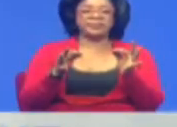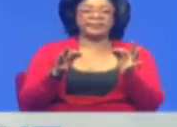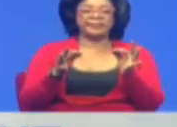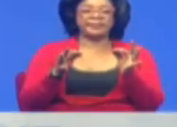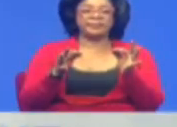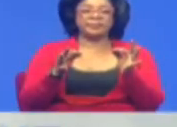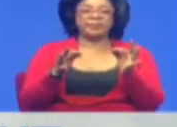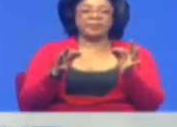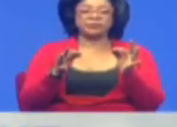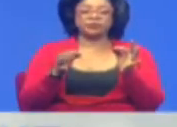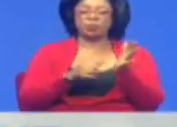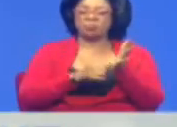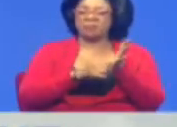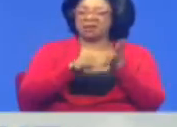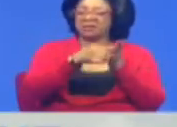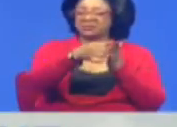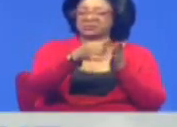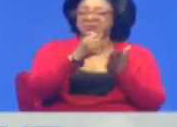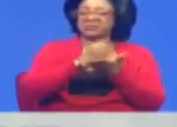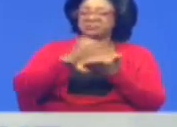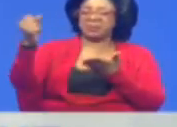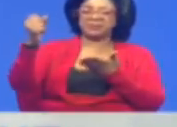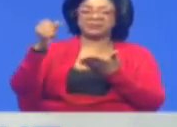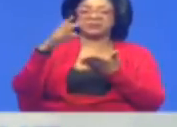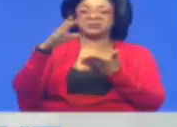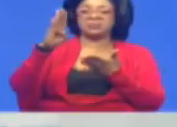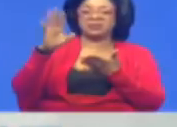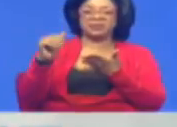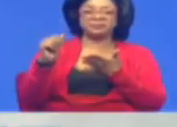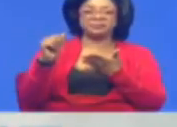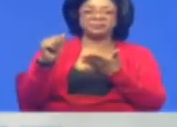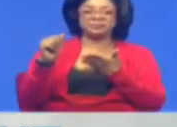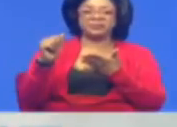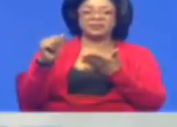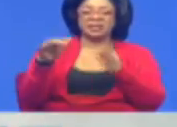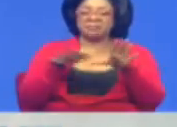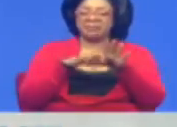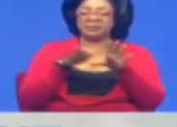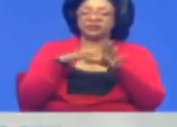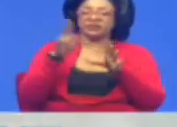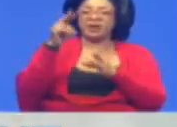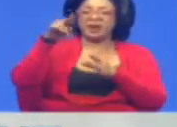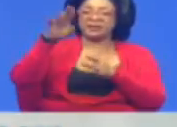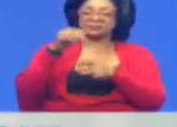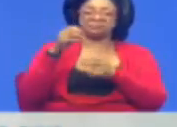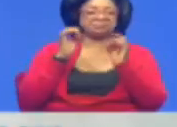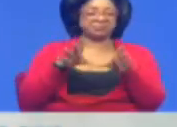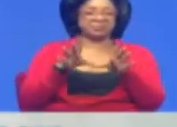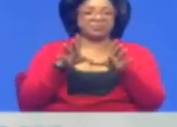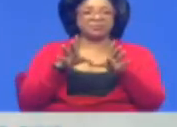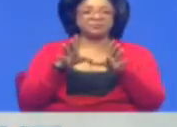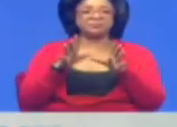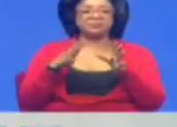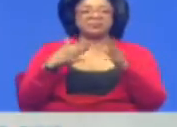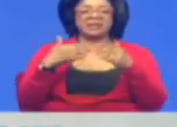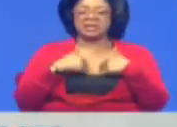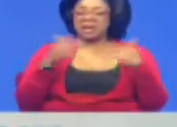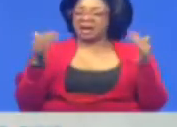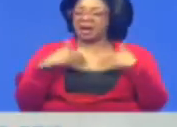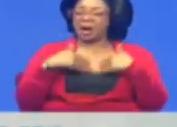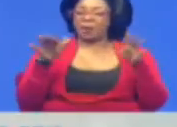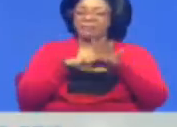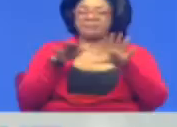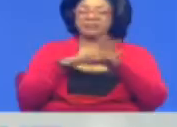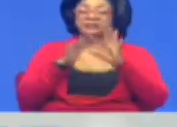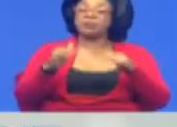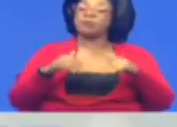to blacklist, to suspend the CBA, blacklist the members of NAT, suspend the CBA, deny our members promotion.